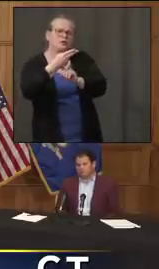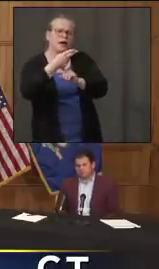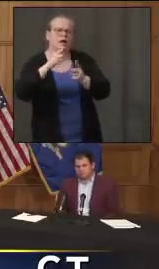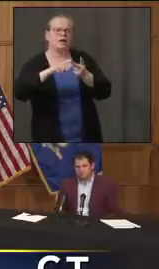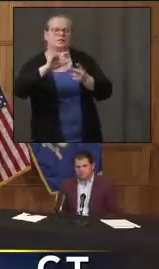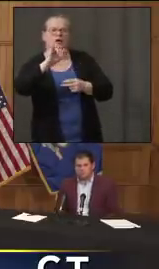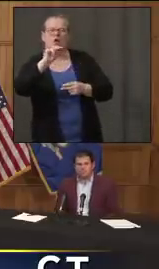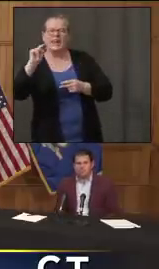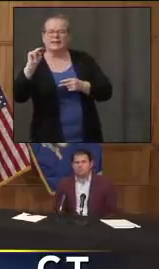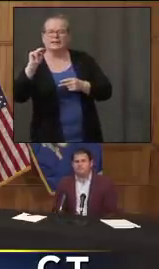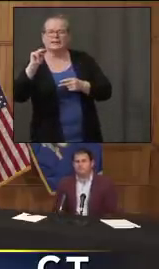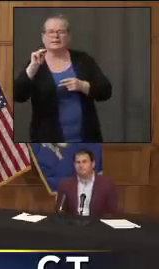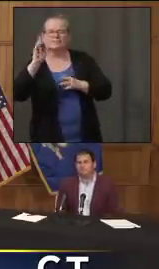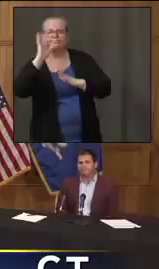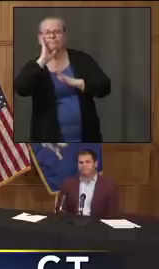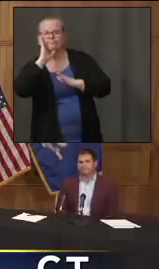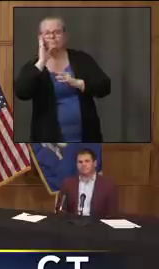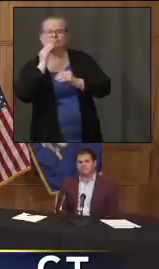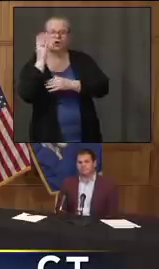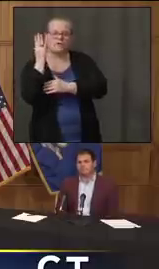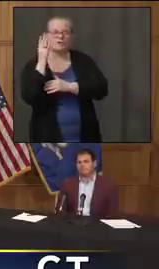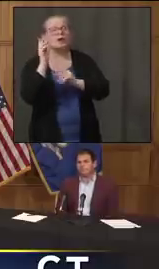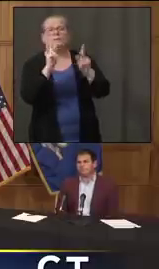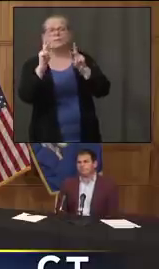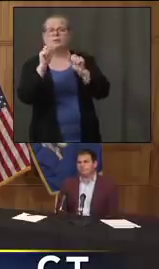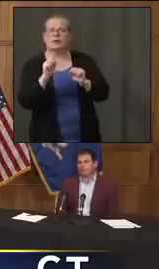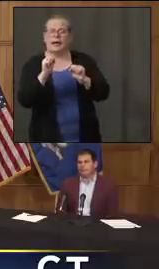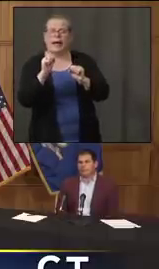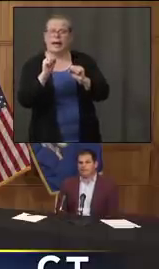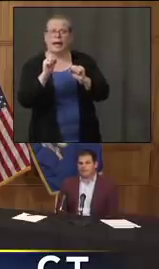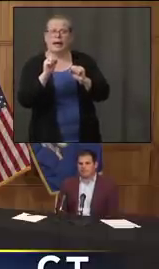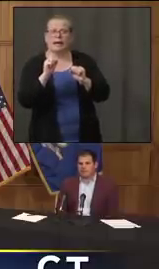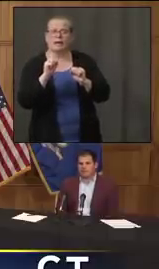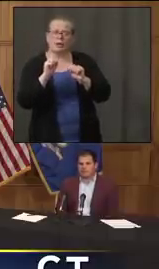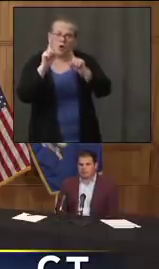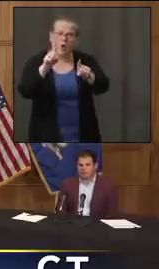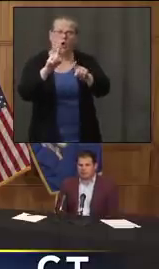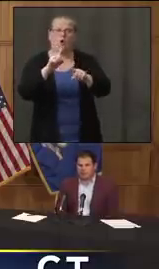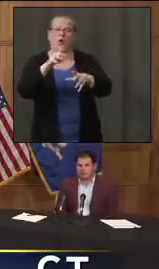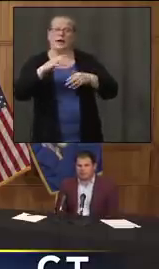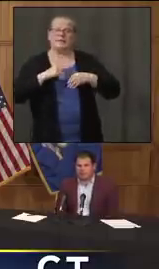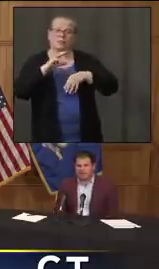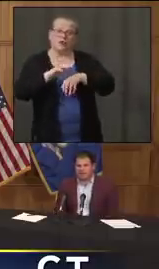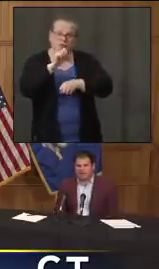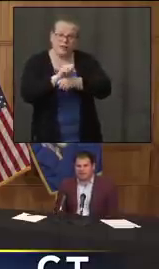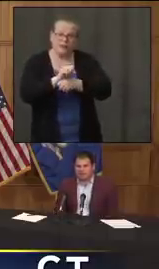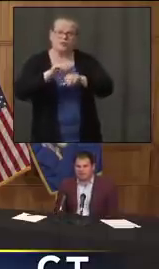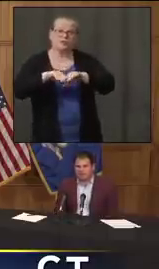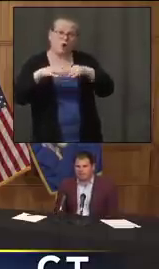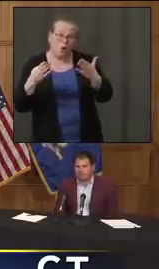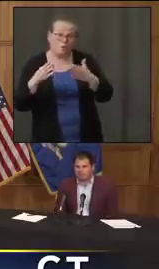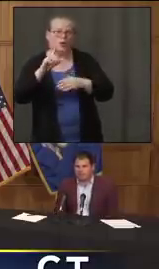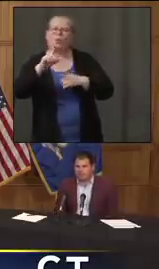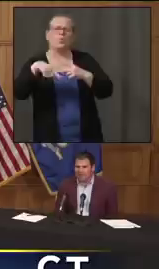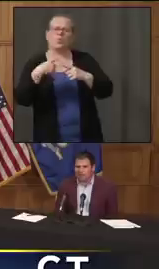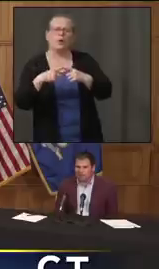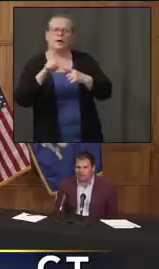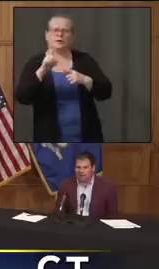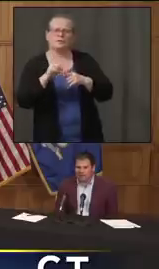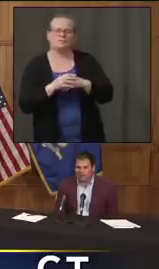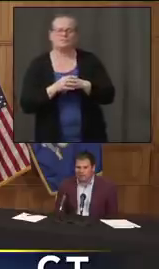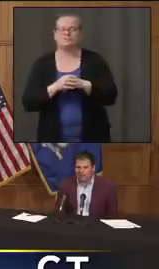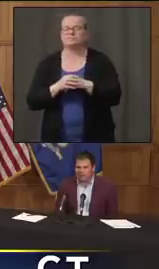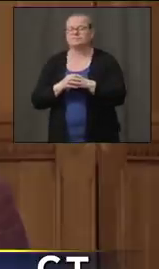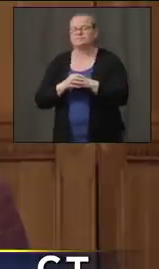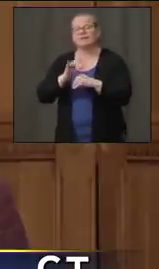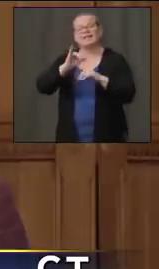reopen for, the public and take reservations? So the Reopen Connecticut is currently evaluating that,